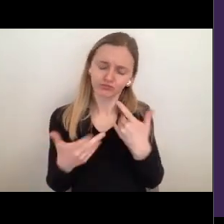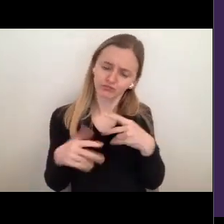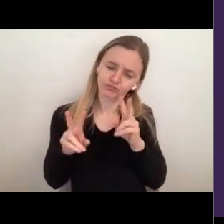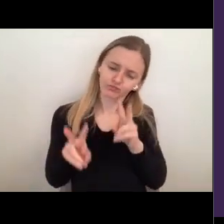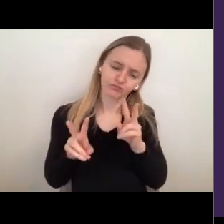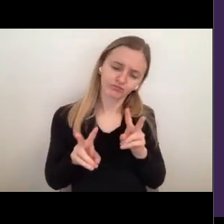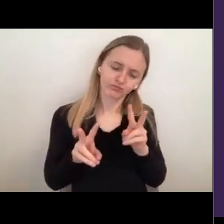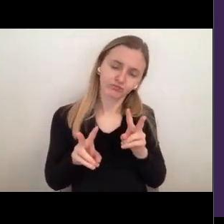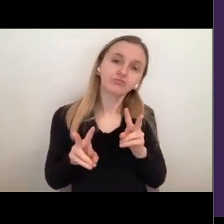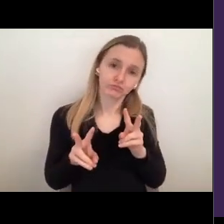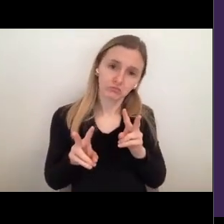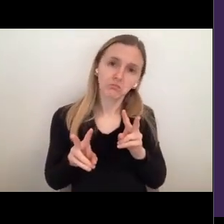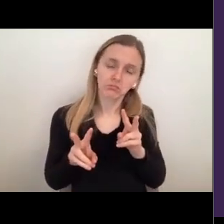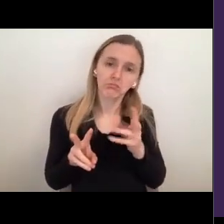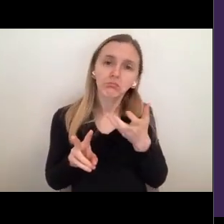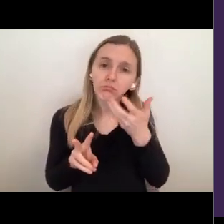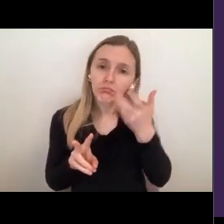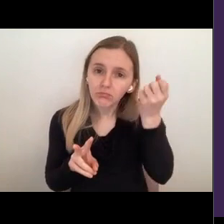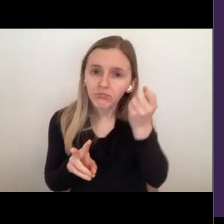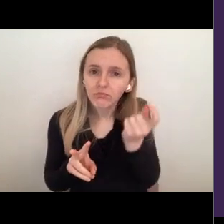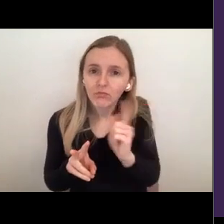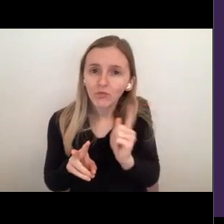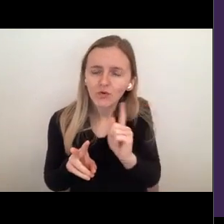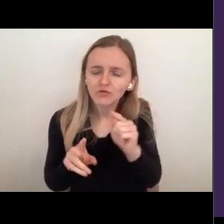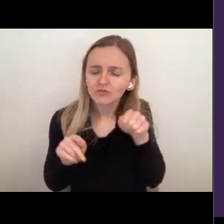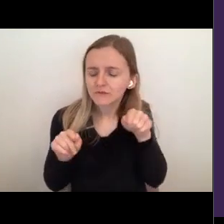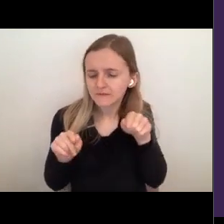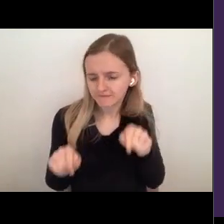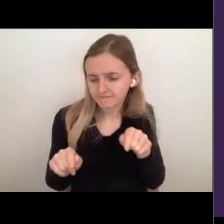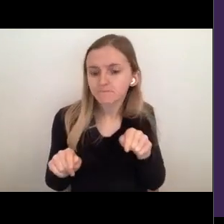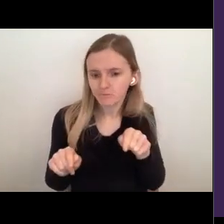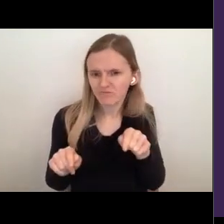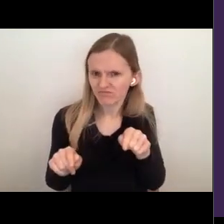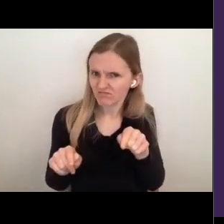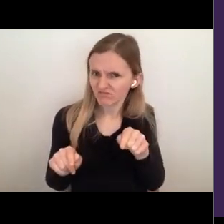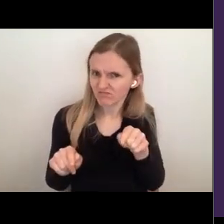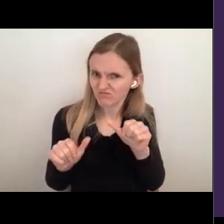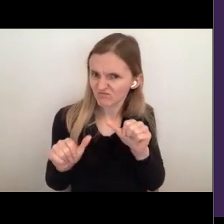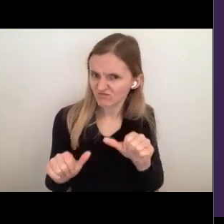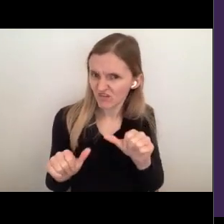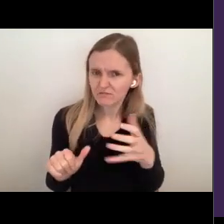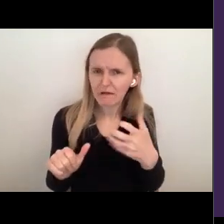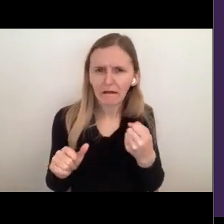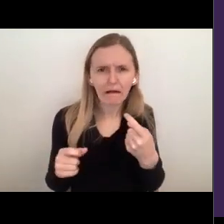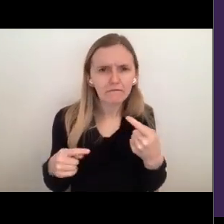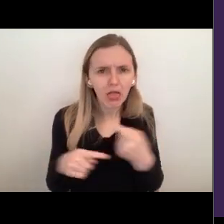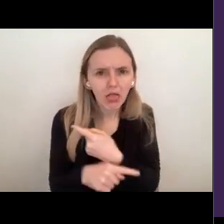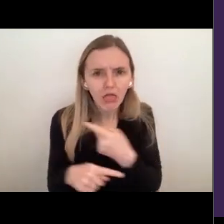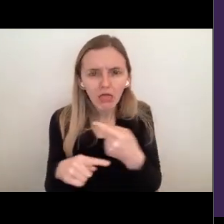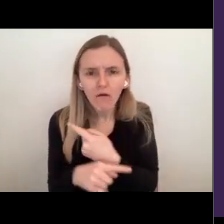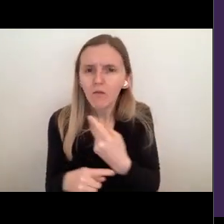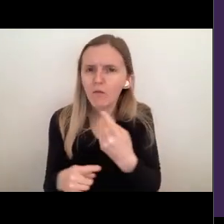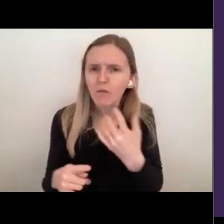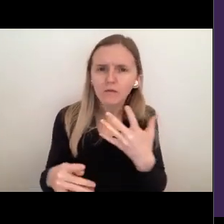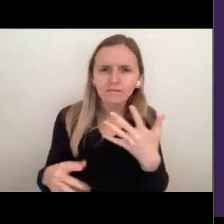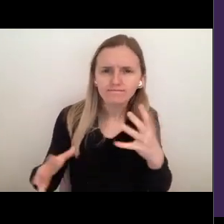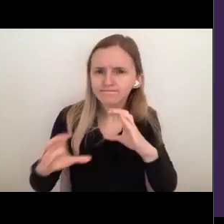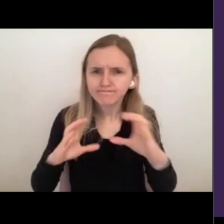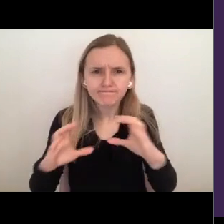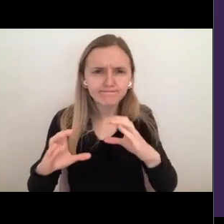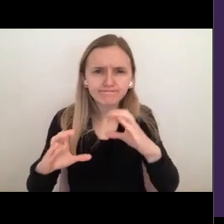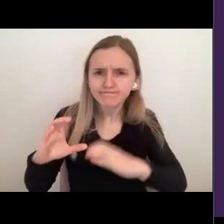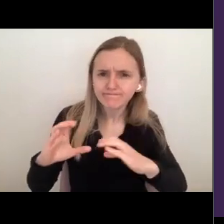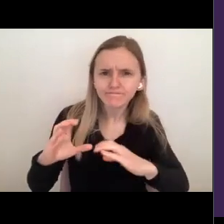that yes, there are many misunderstandings that occur between an autistic individual